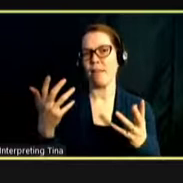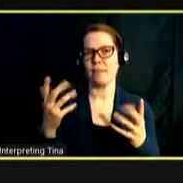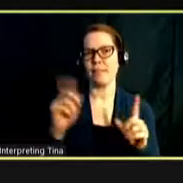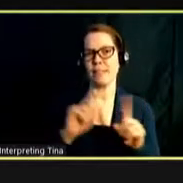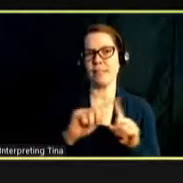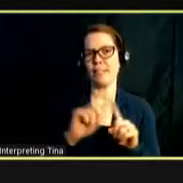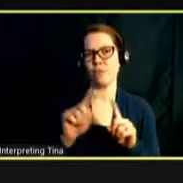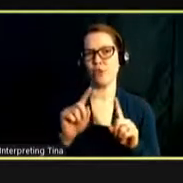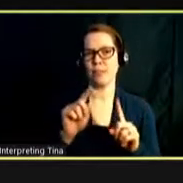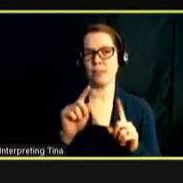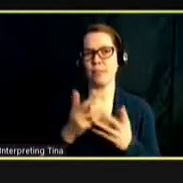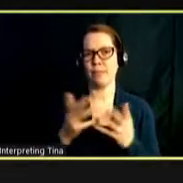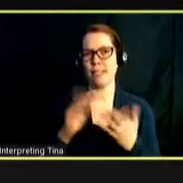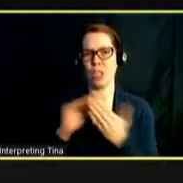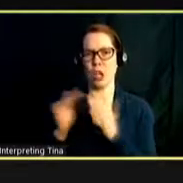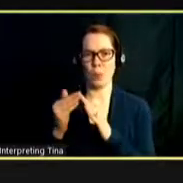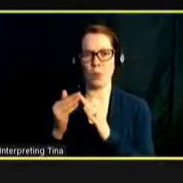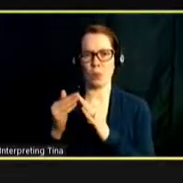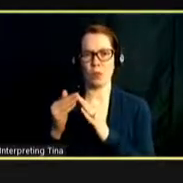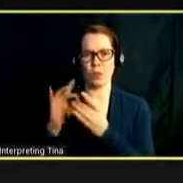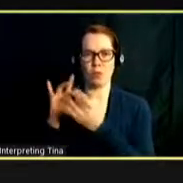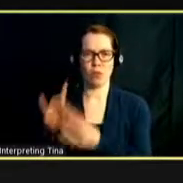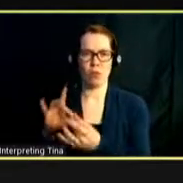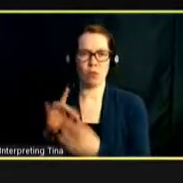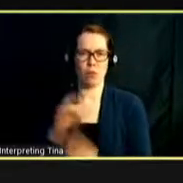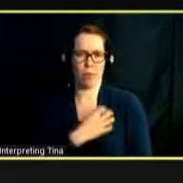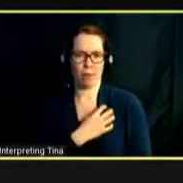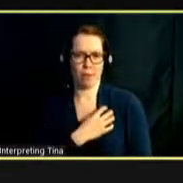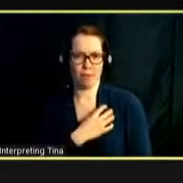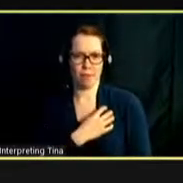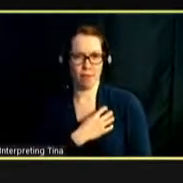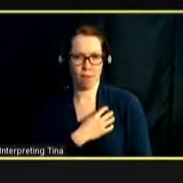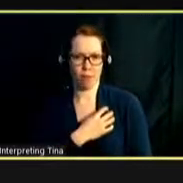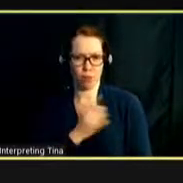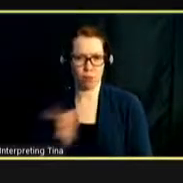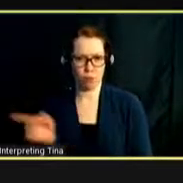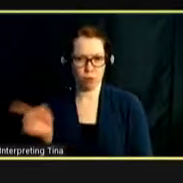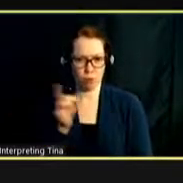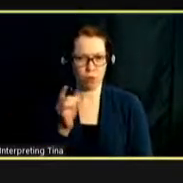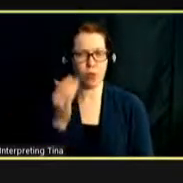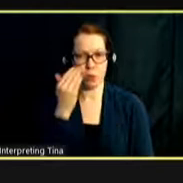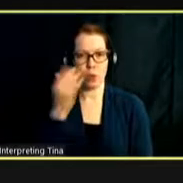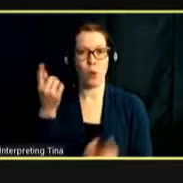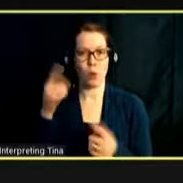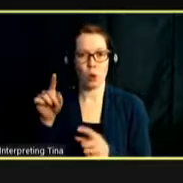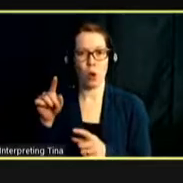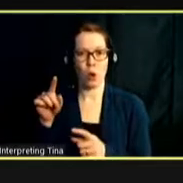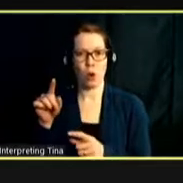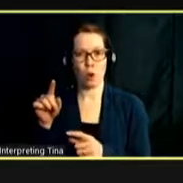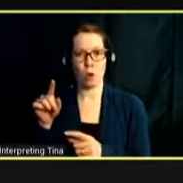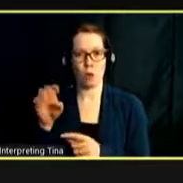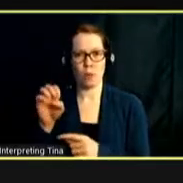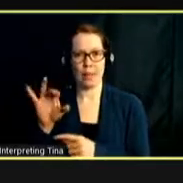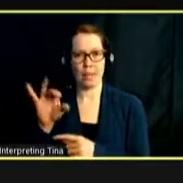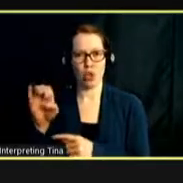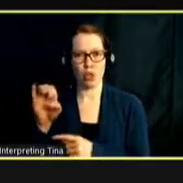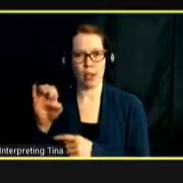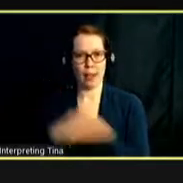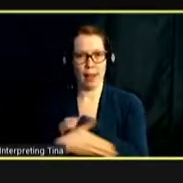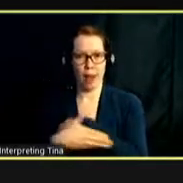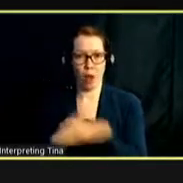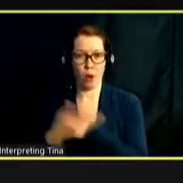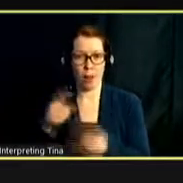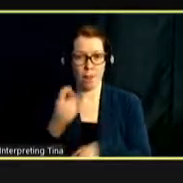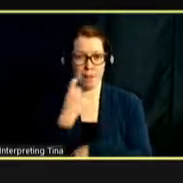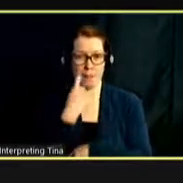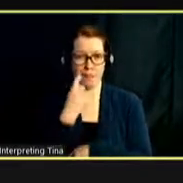different things communities are doing when it comes to police officers. We know what happened down in Erie County just yesterday. And I'm wondering,